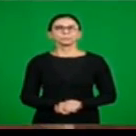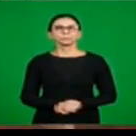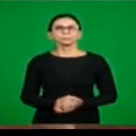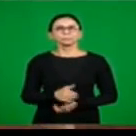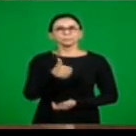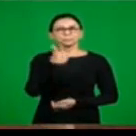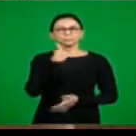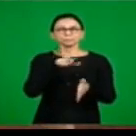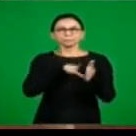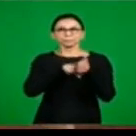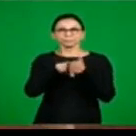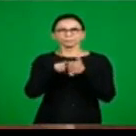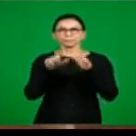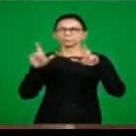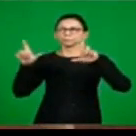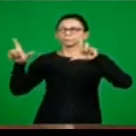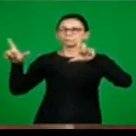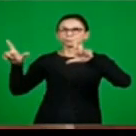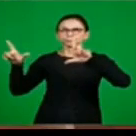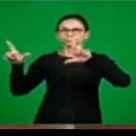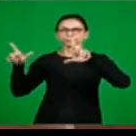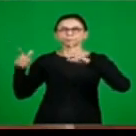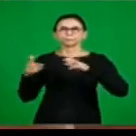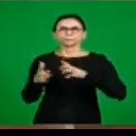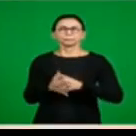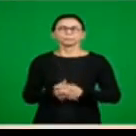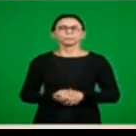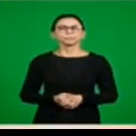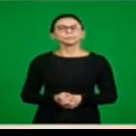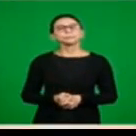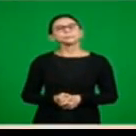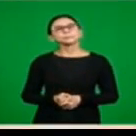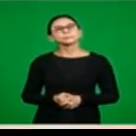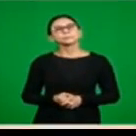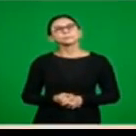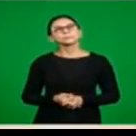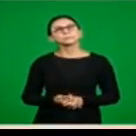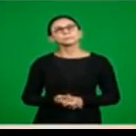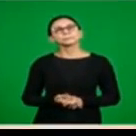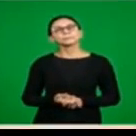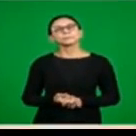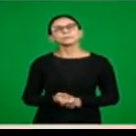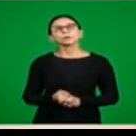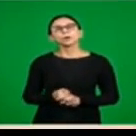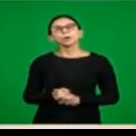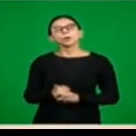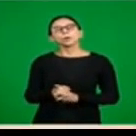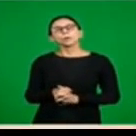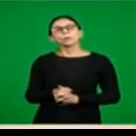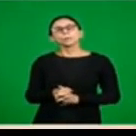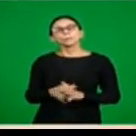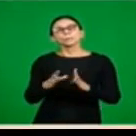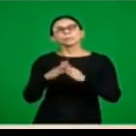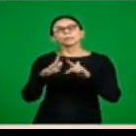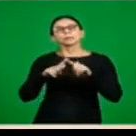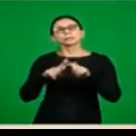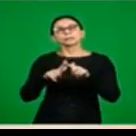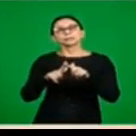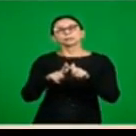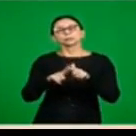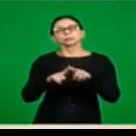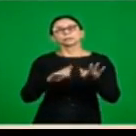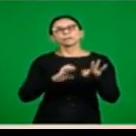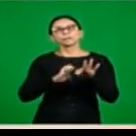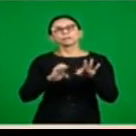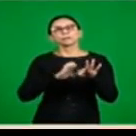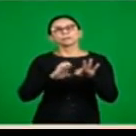So the first question we're going to give to the church today is the following. Which are the recommendations to the Church